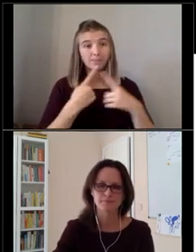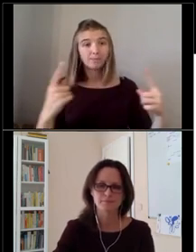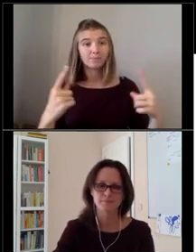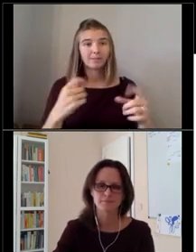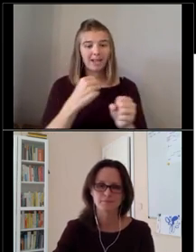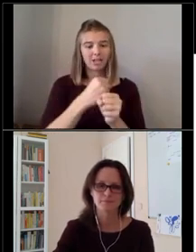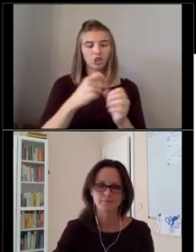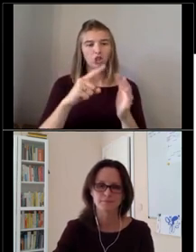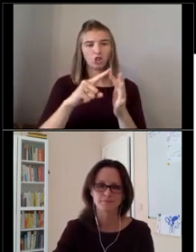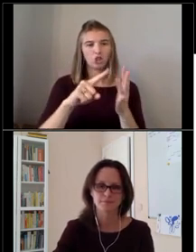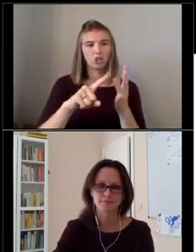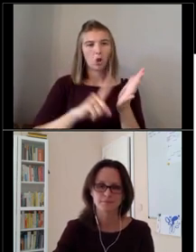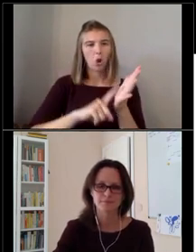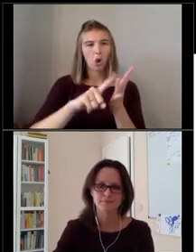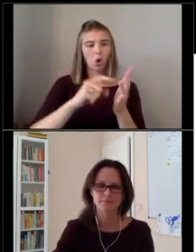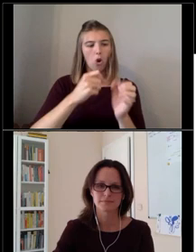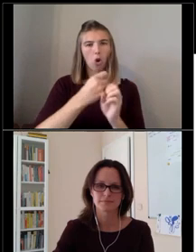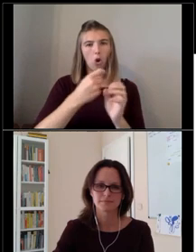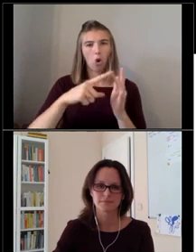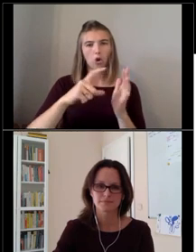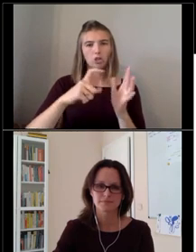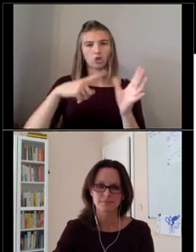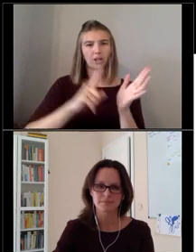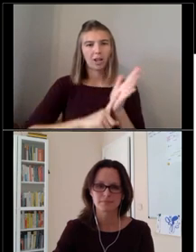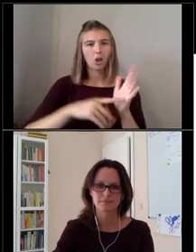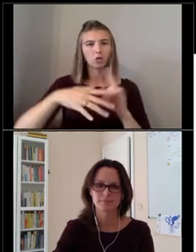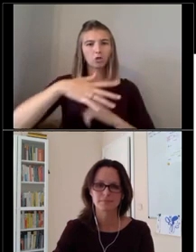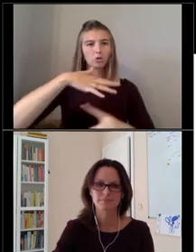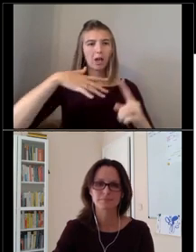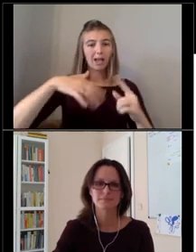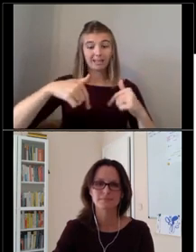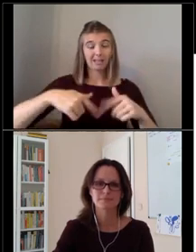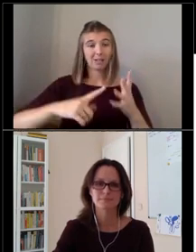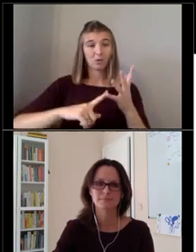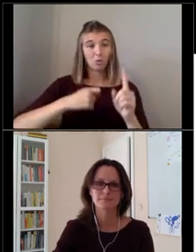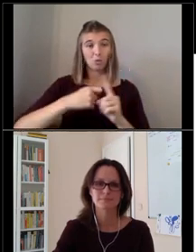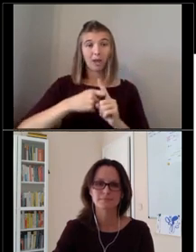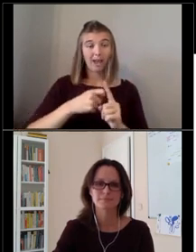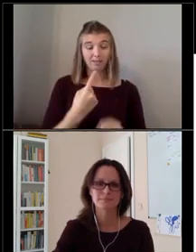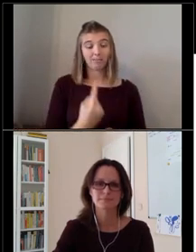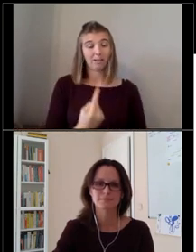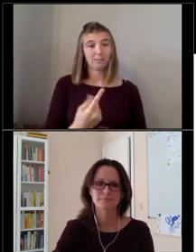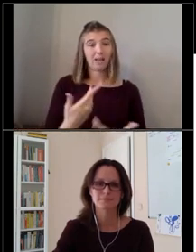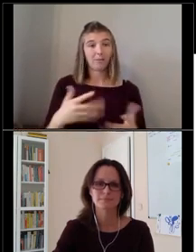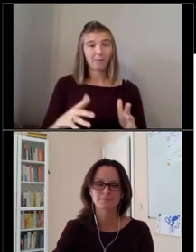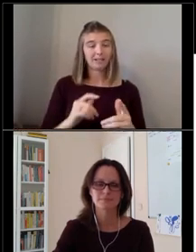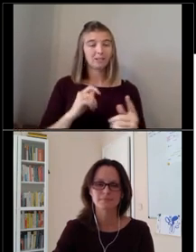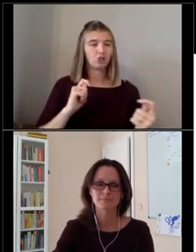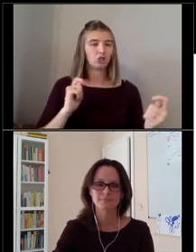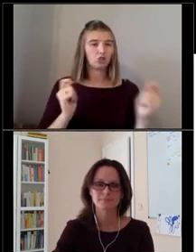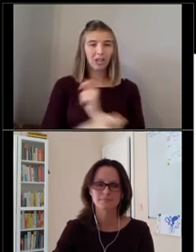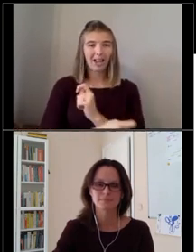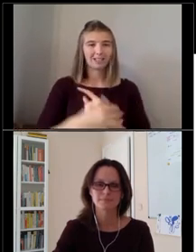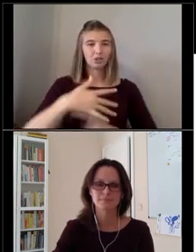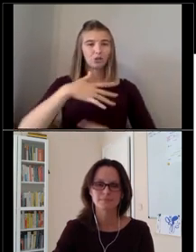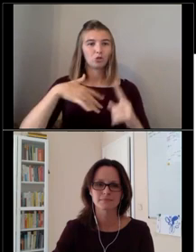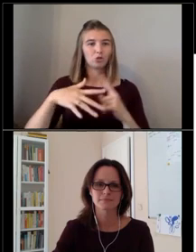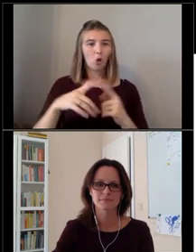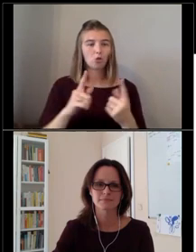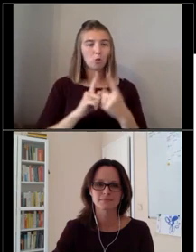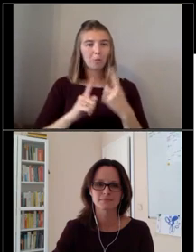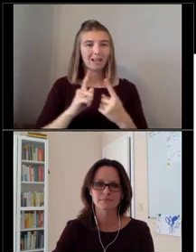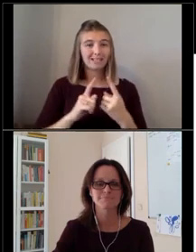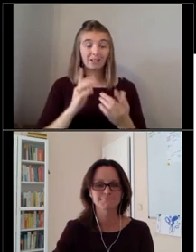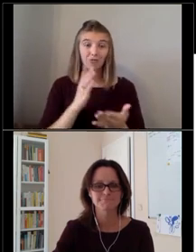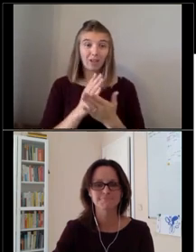UK, I can't remember which one, changing the way that they do their sort of social meetings and basically no longer offering